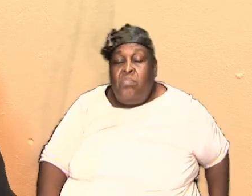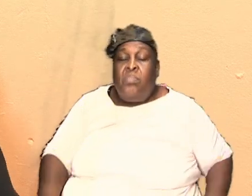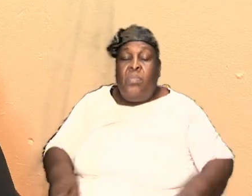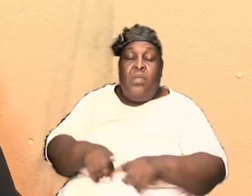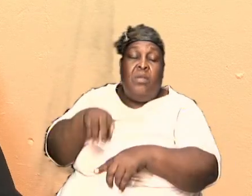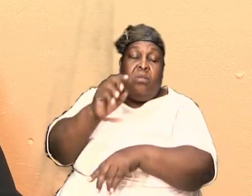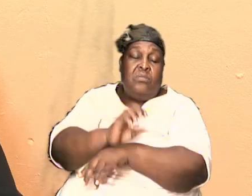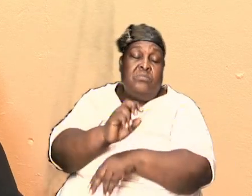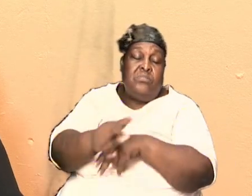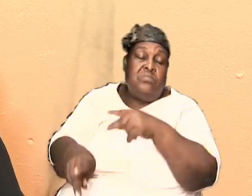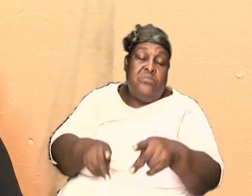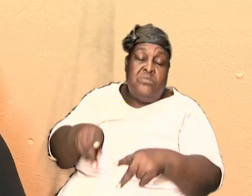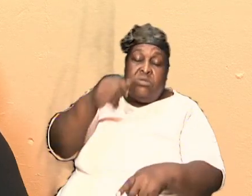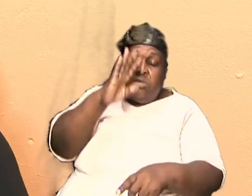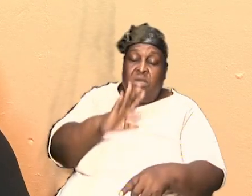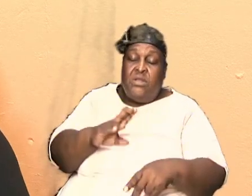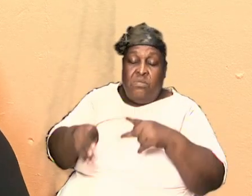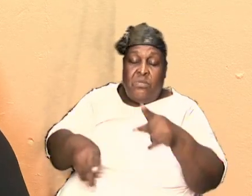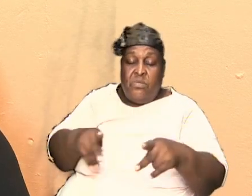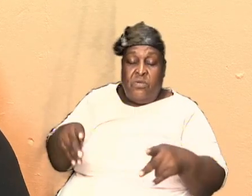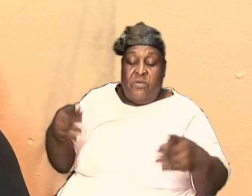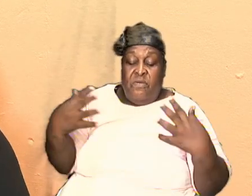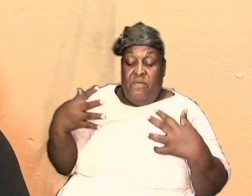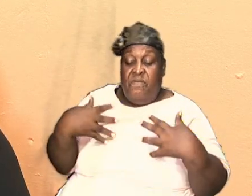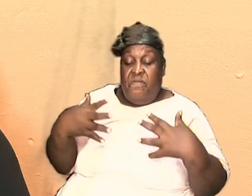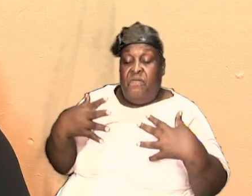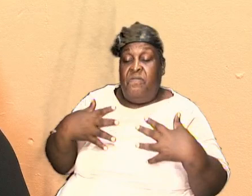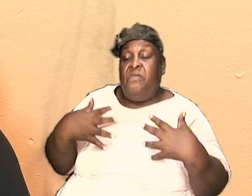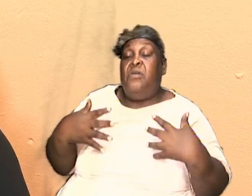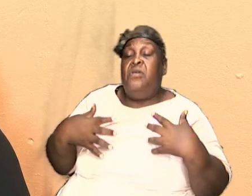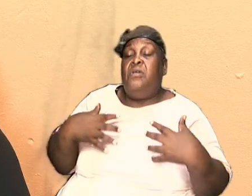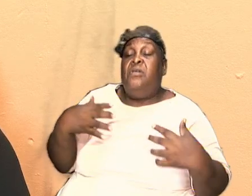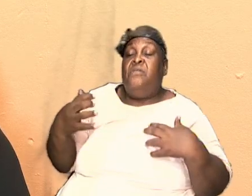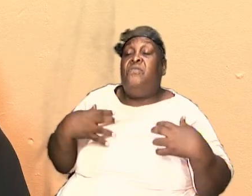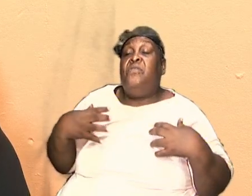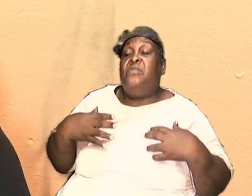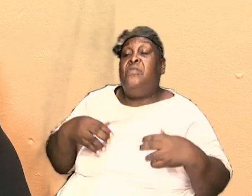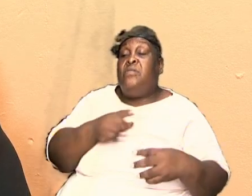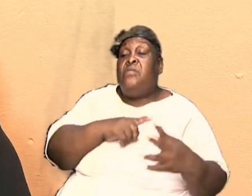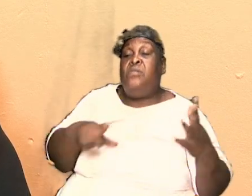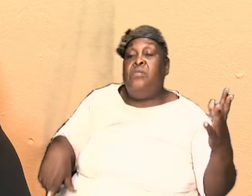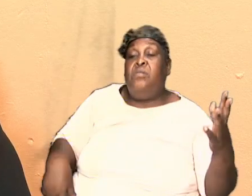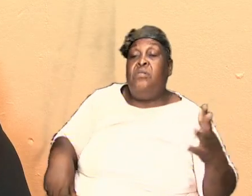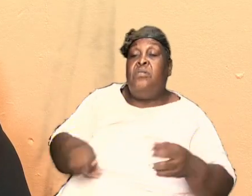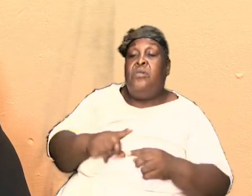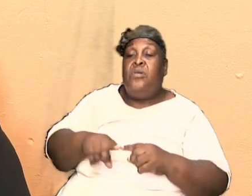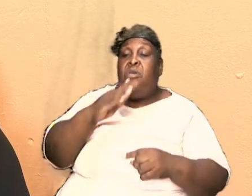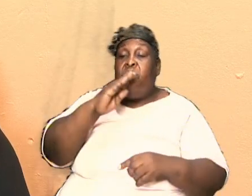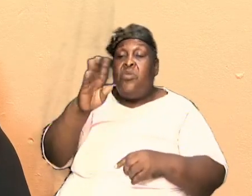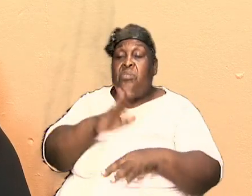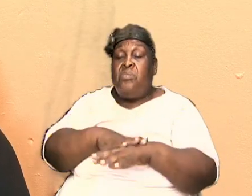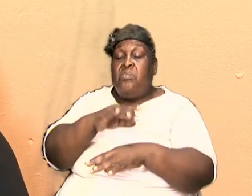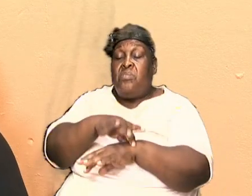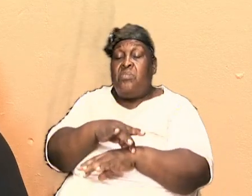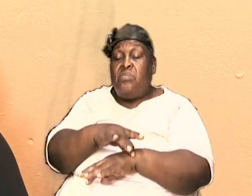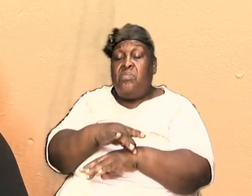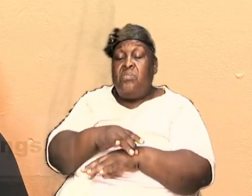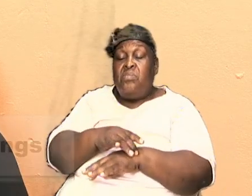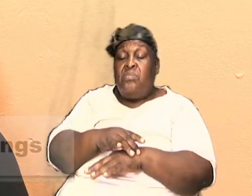people of God, that people who fear the Lord, that we do not be on the earth during the time,